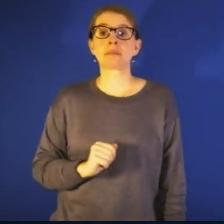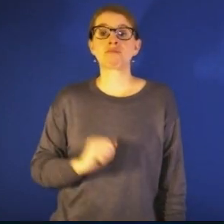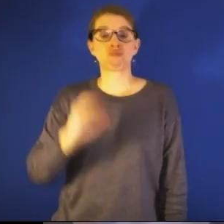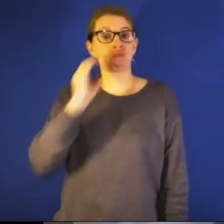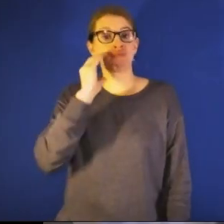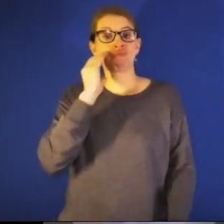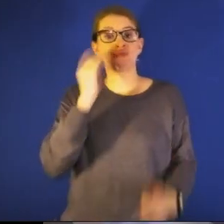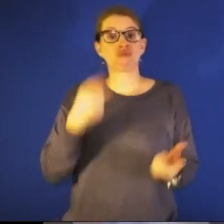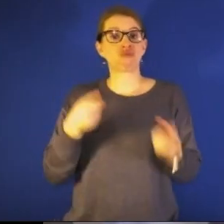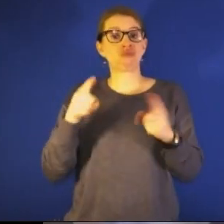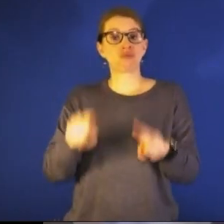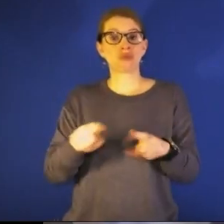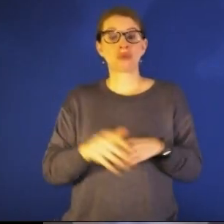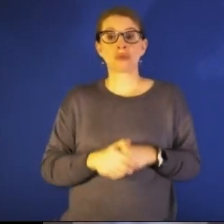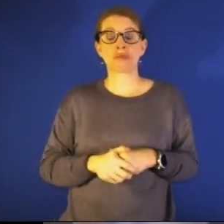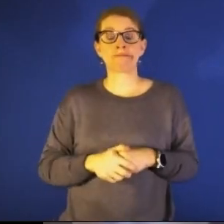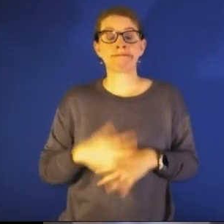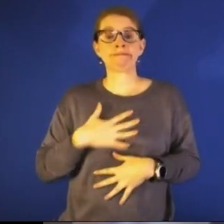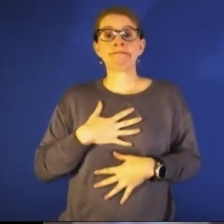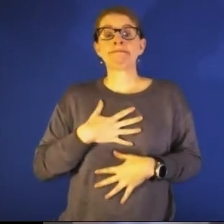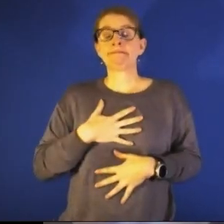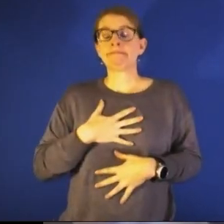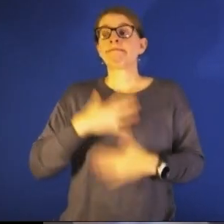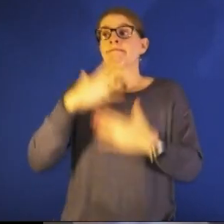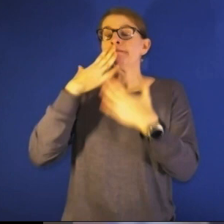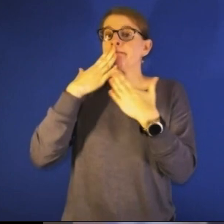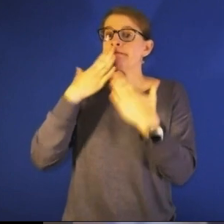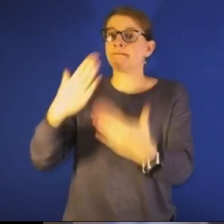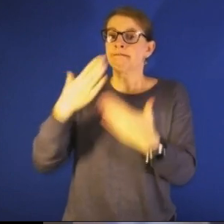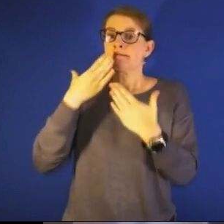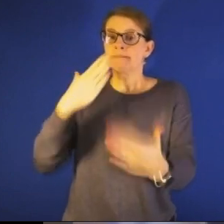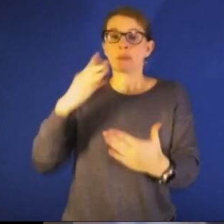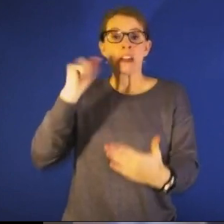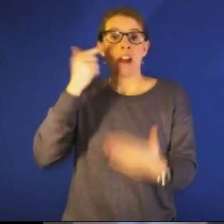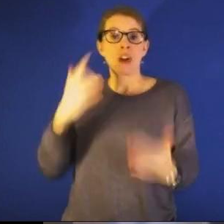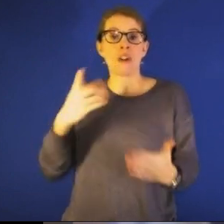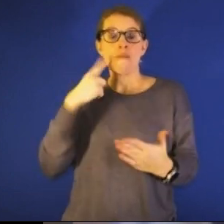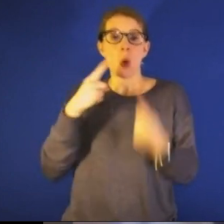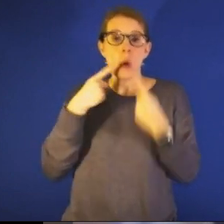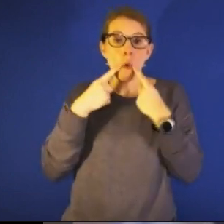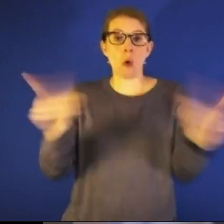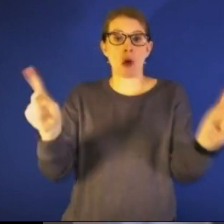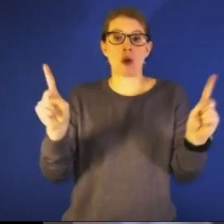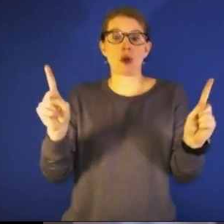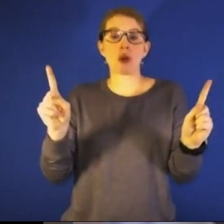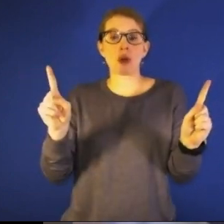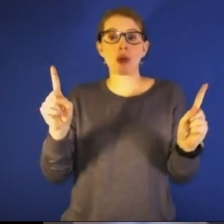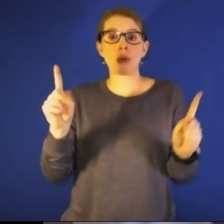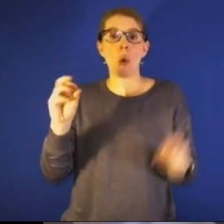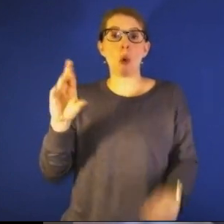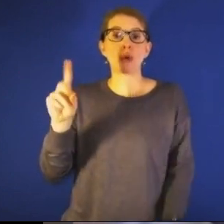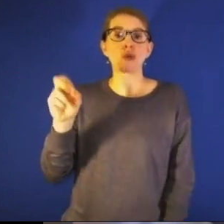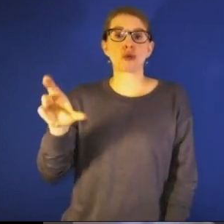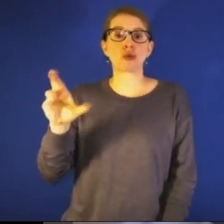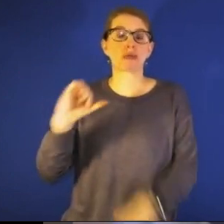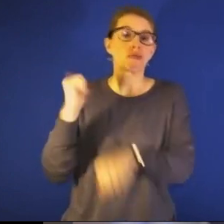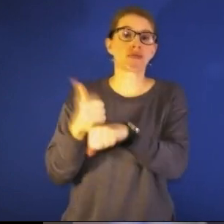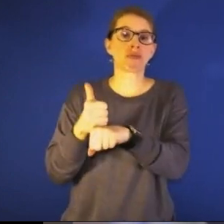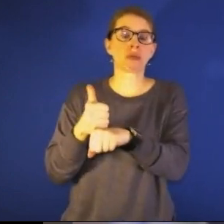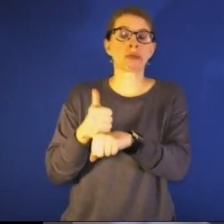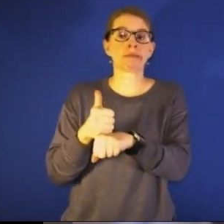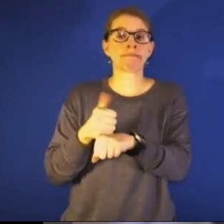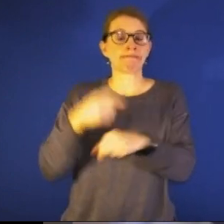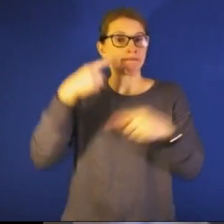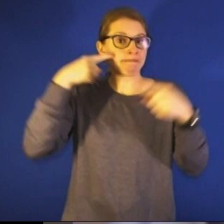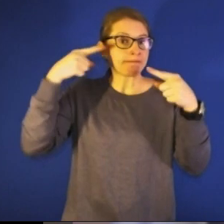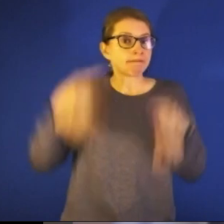Again, deepest appreciation to the governor for the order, and I'm gonna agree full-heartedly